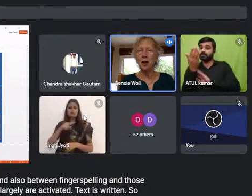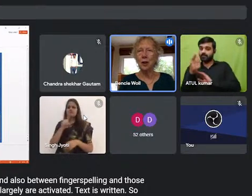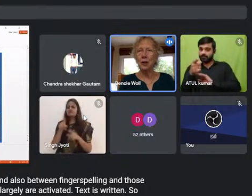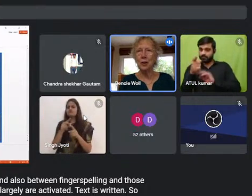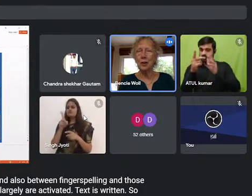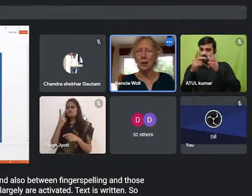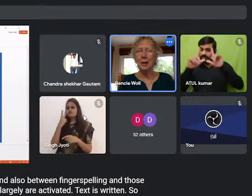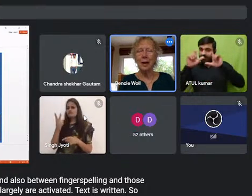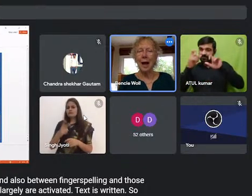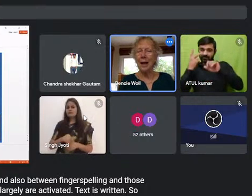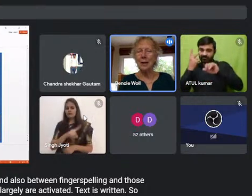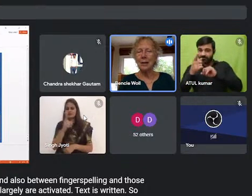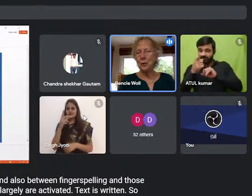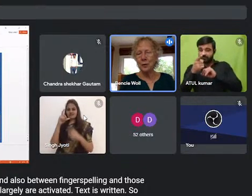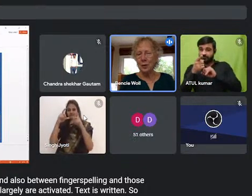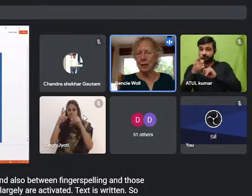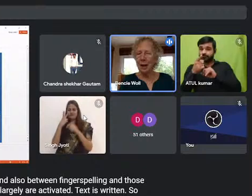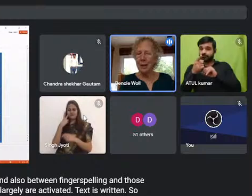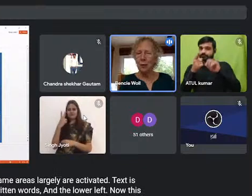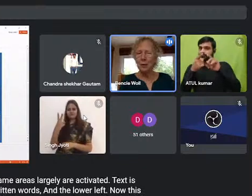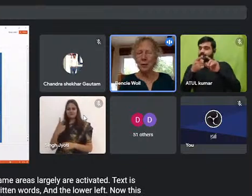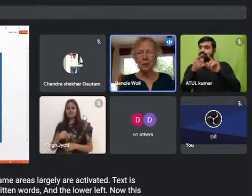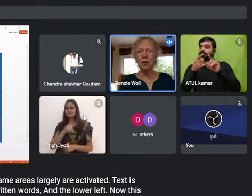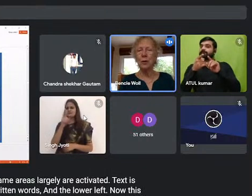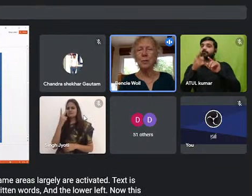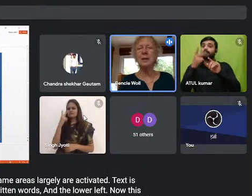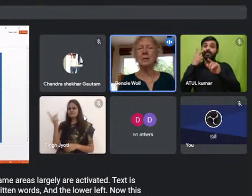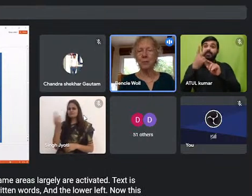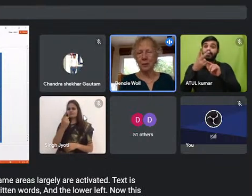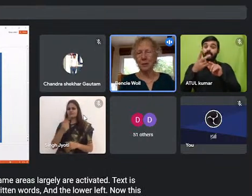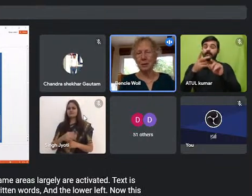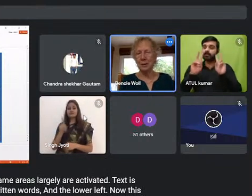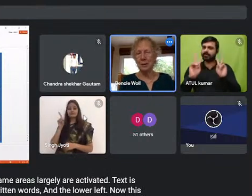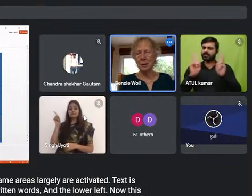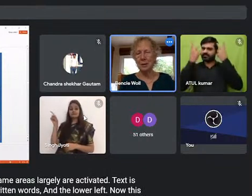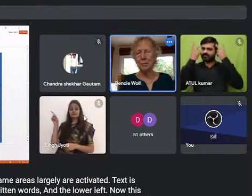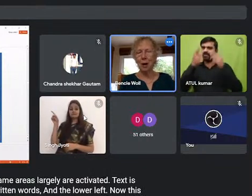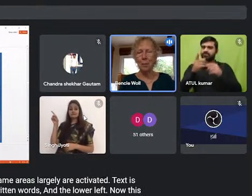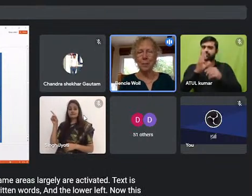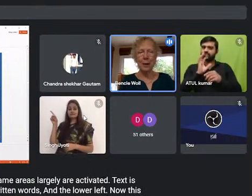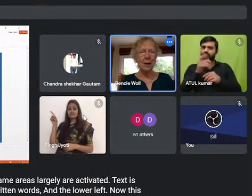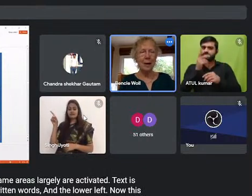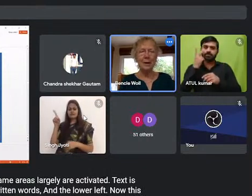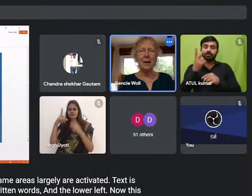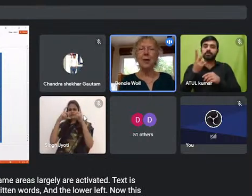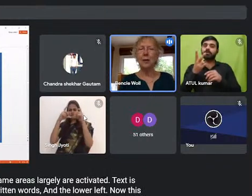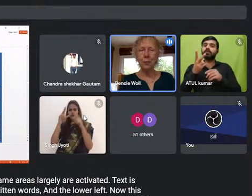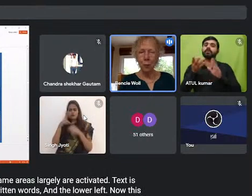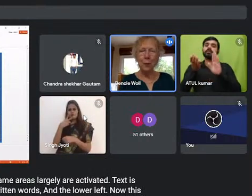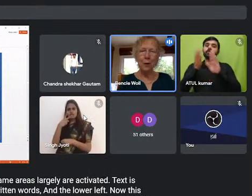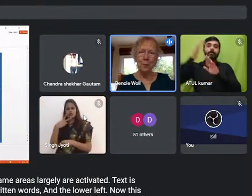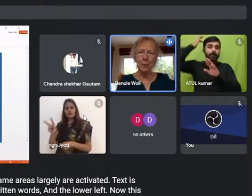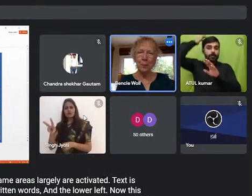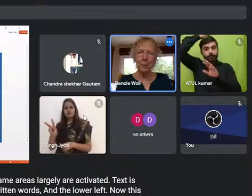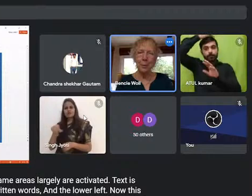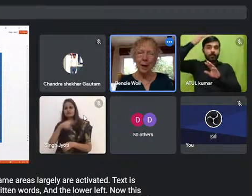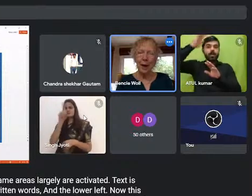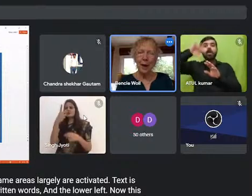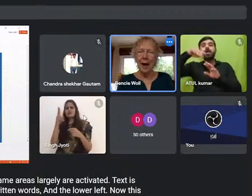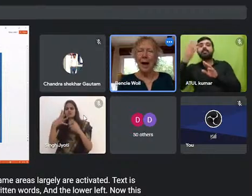static pictures. And as you can see, that looks extremely different from the other